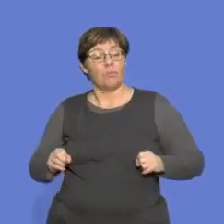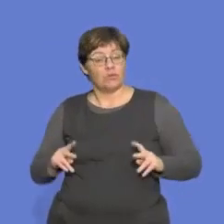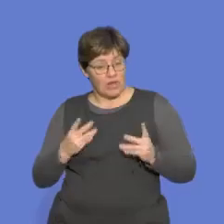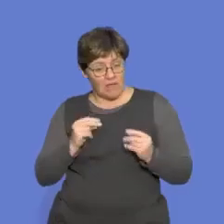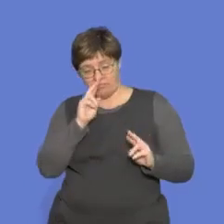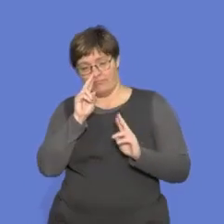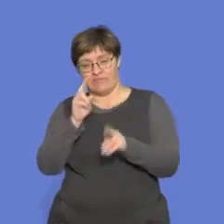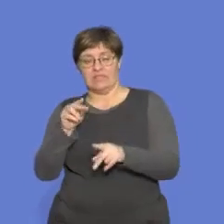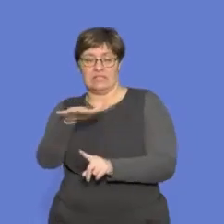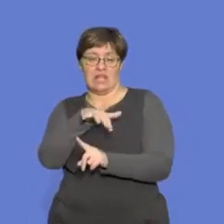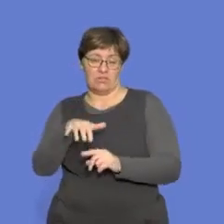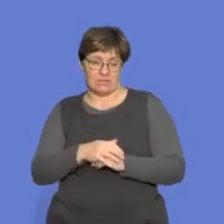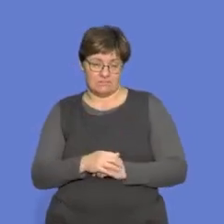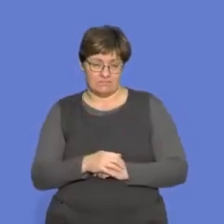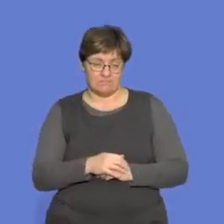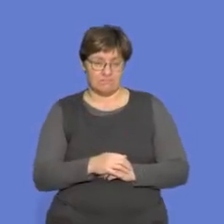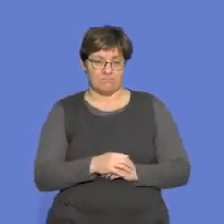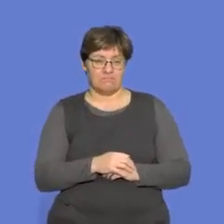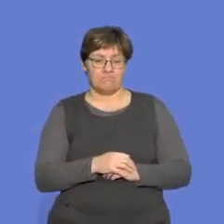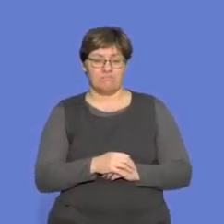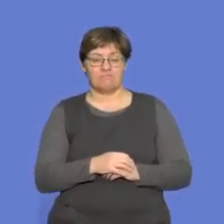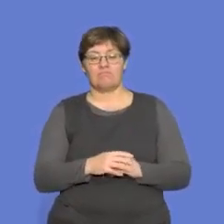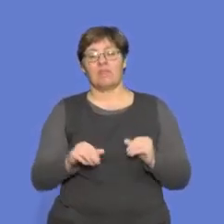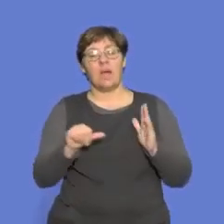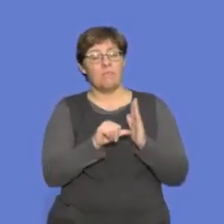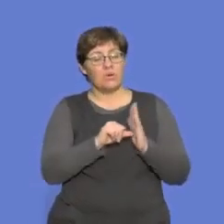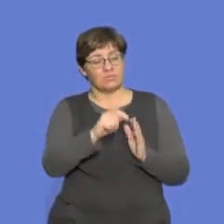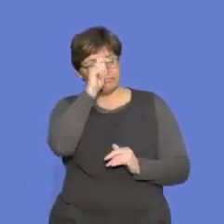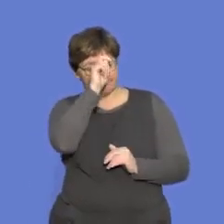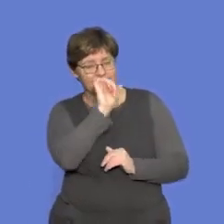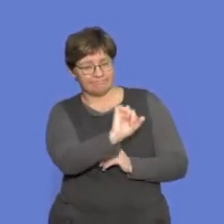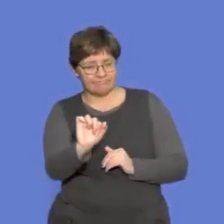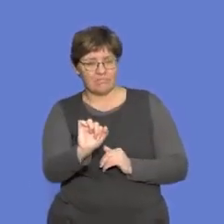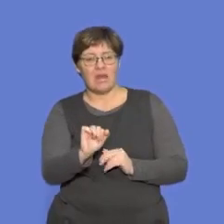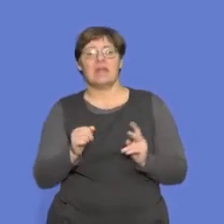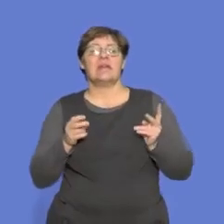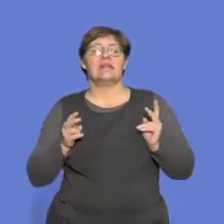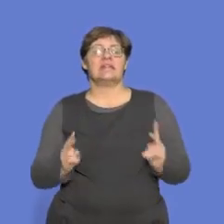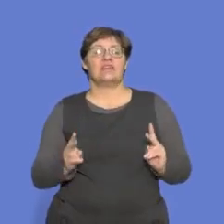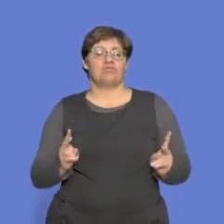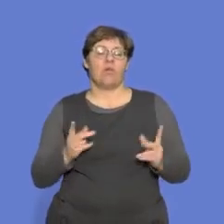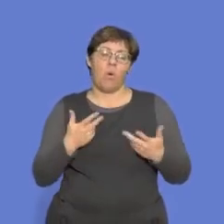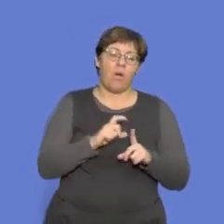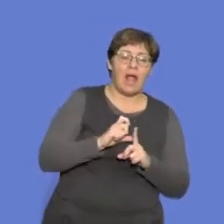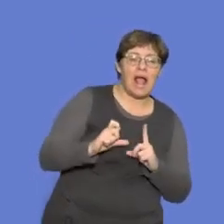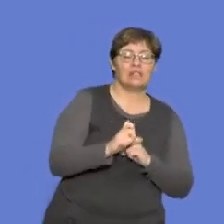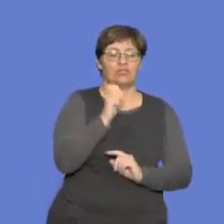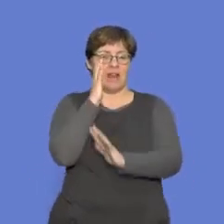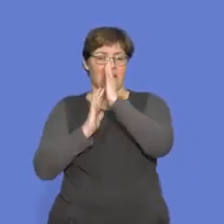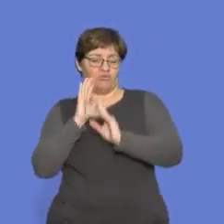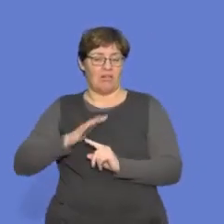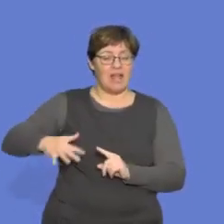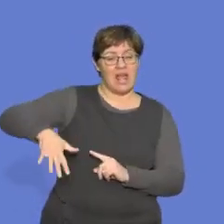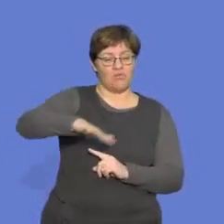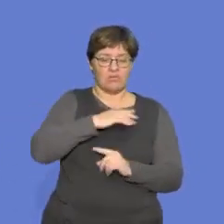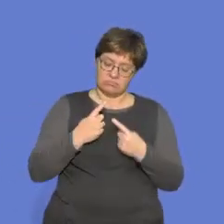areas. It's also important that we recognize that we have a number of natural or cultural heritage sites that have been declared